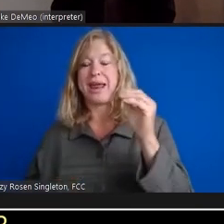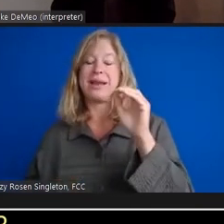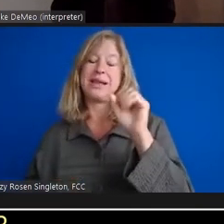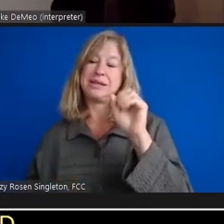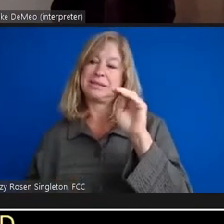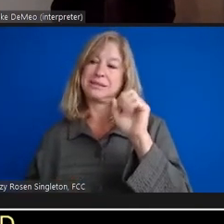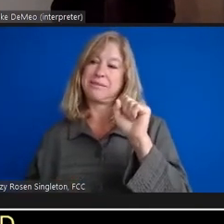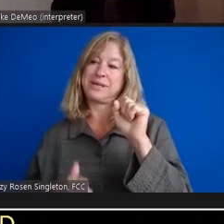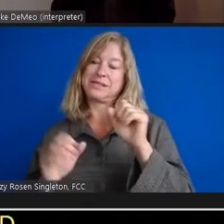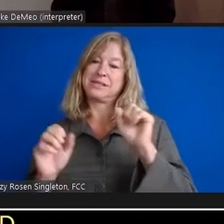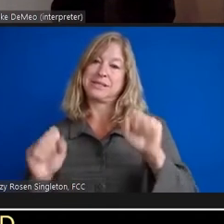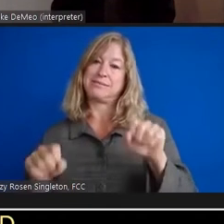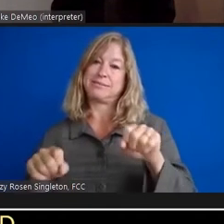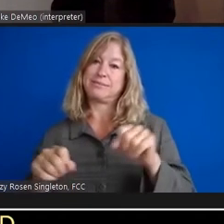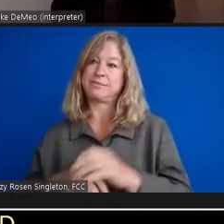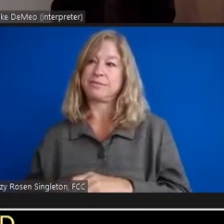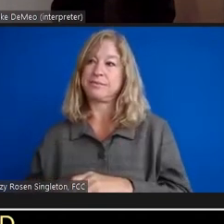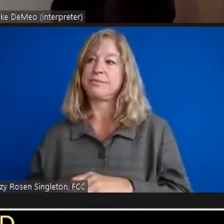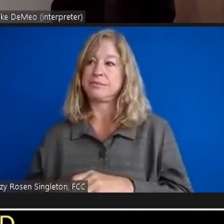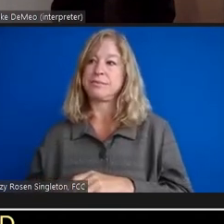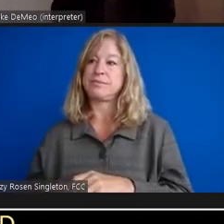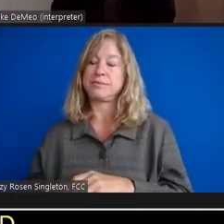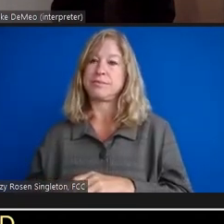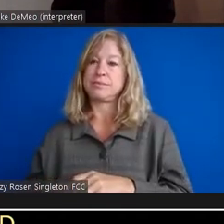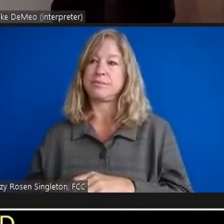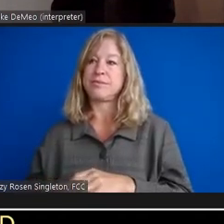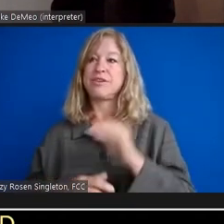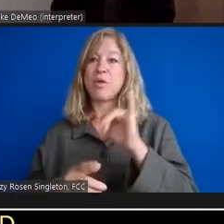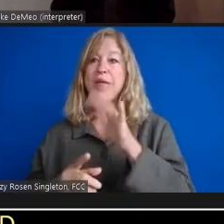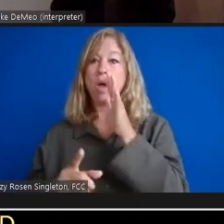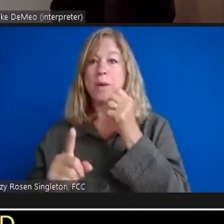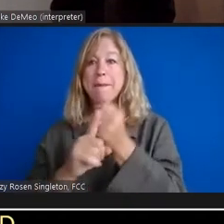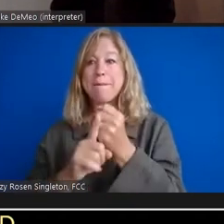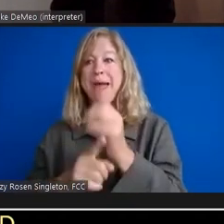be RTT and SMS enabled.